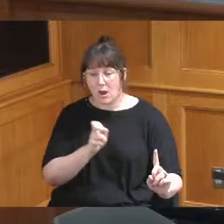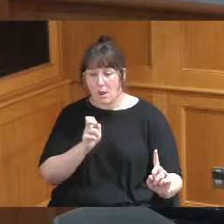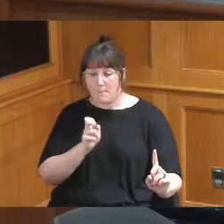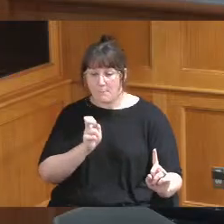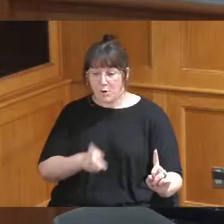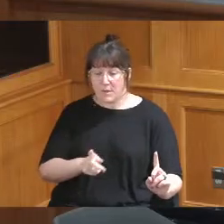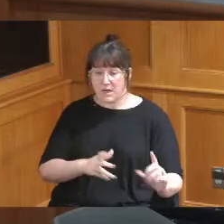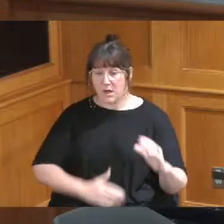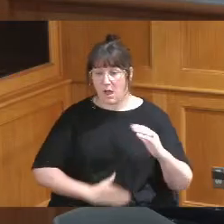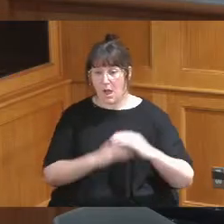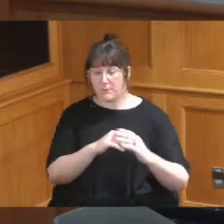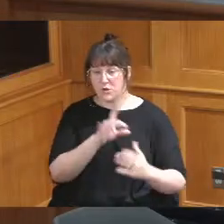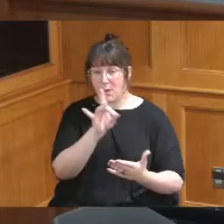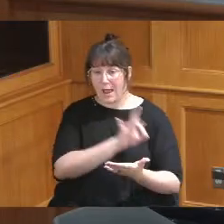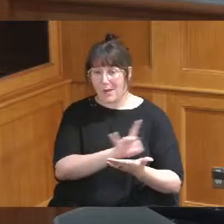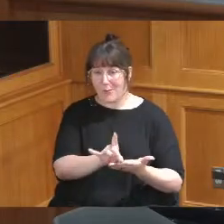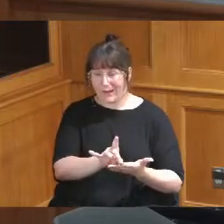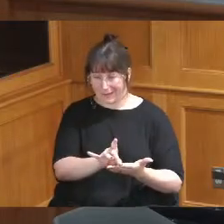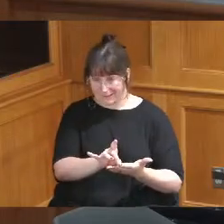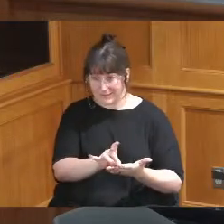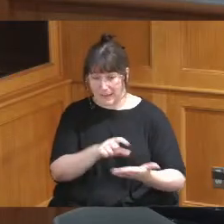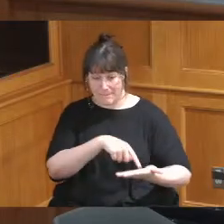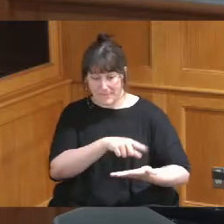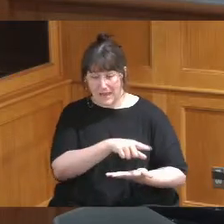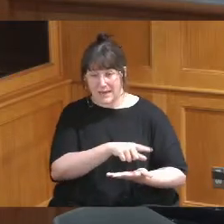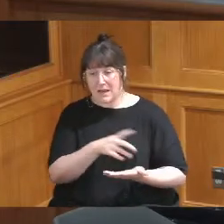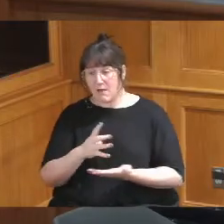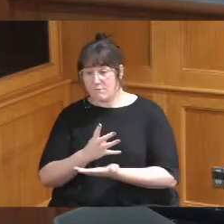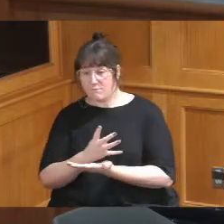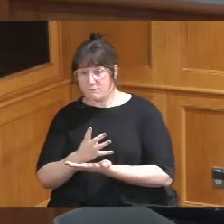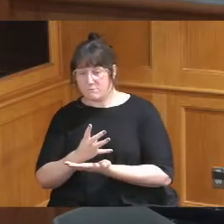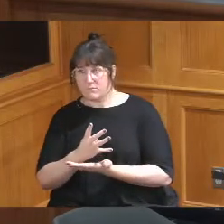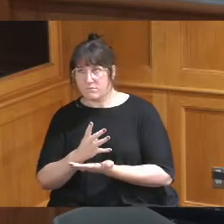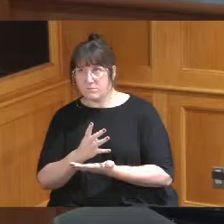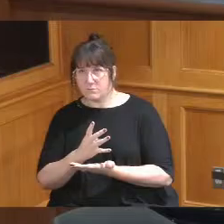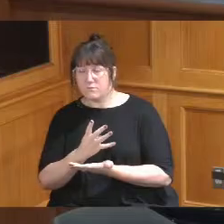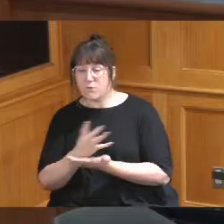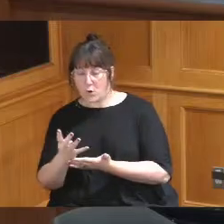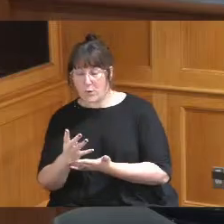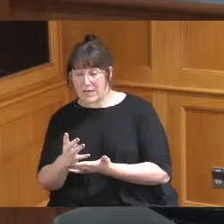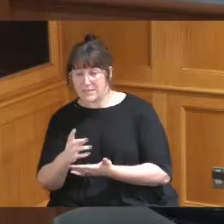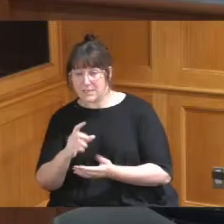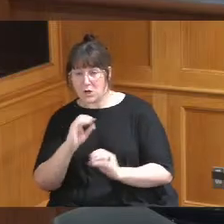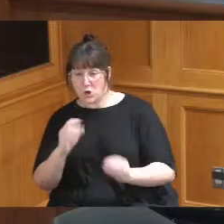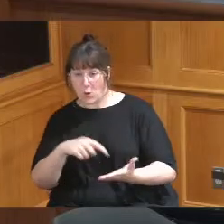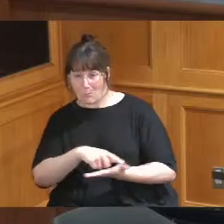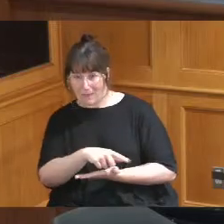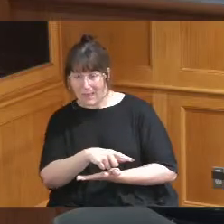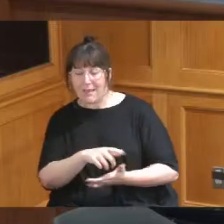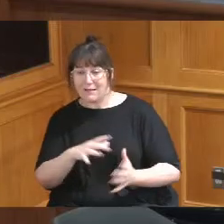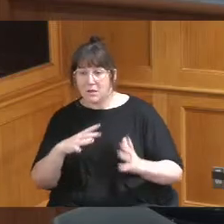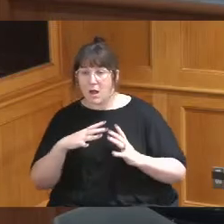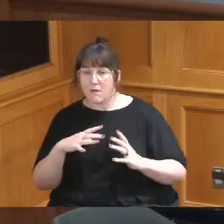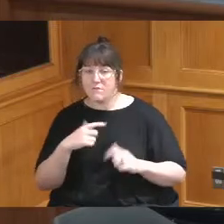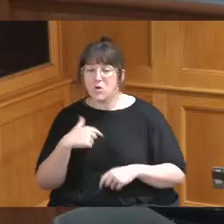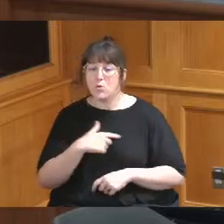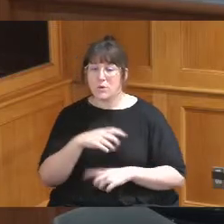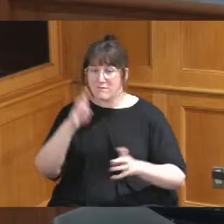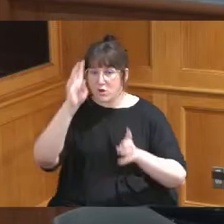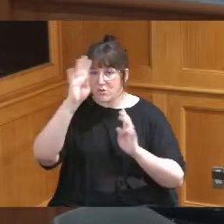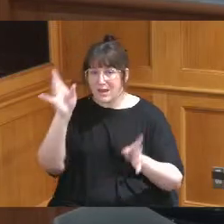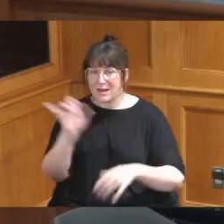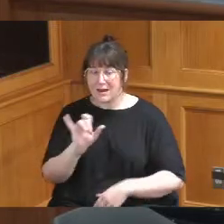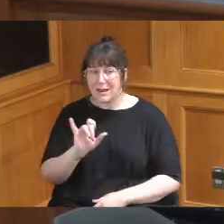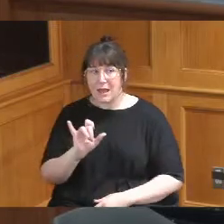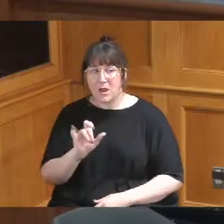take up to 8 weeks of paid leave and 4 weeks of unpaid leave, we've kind of created it as